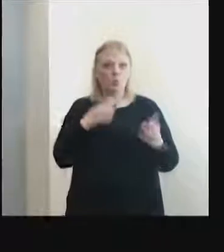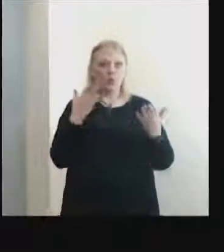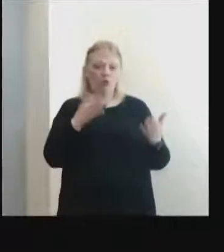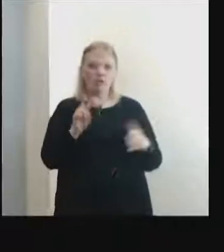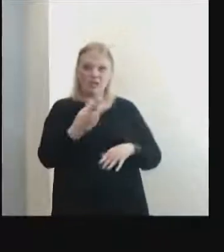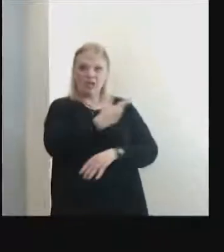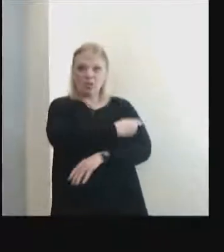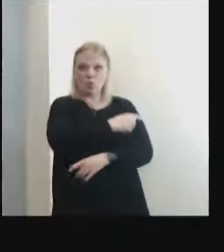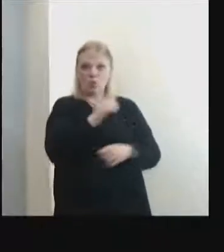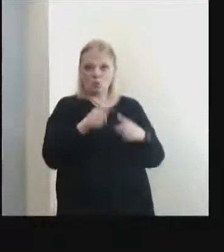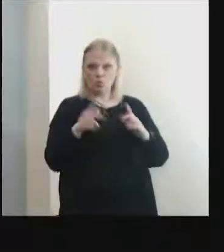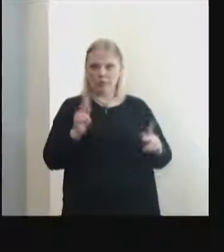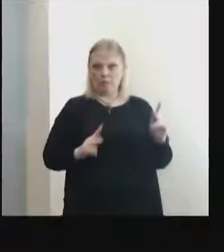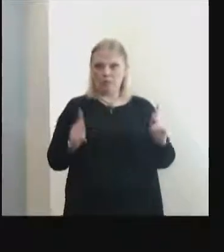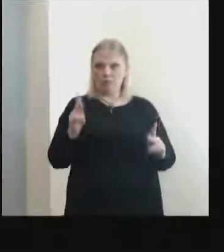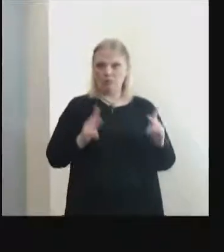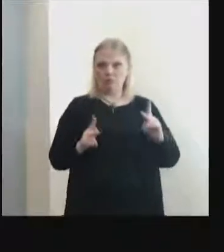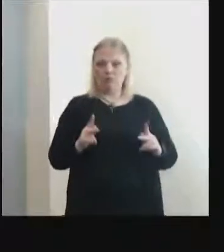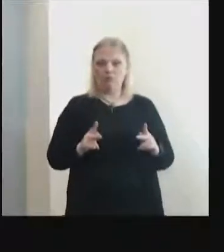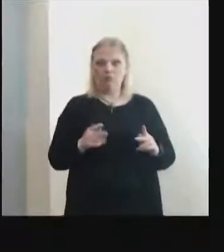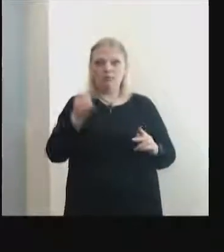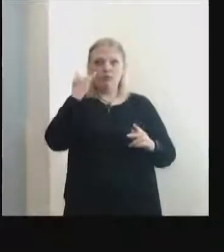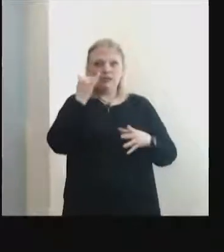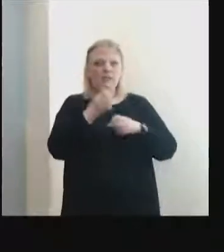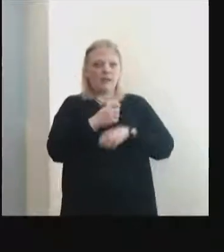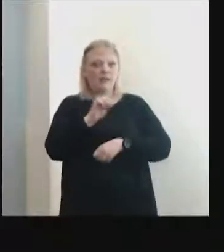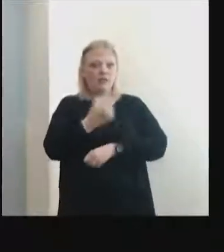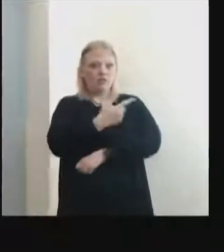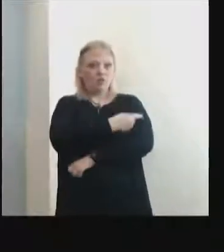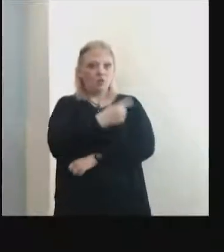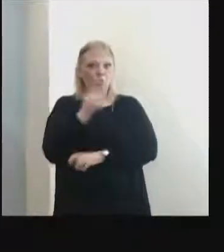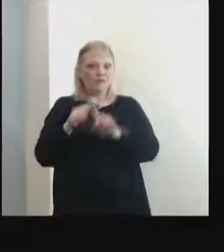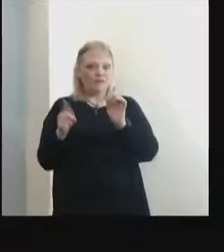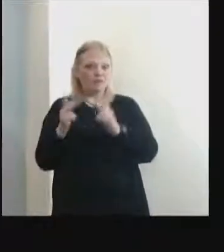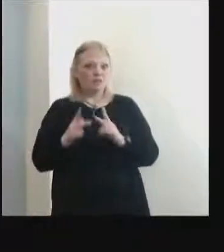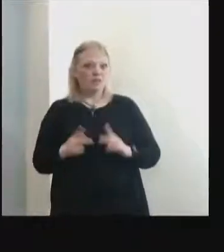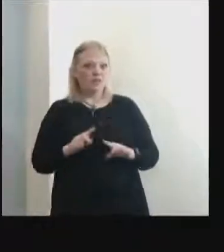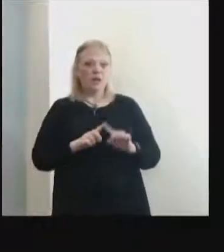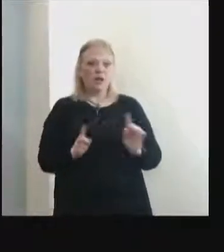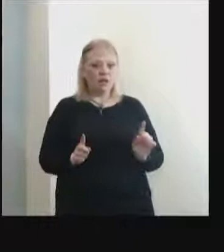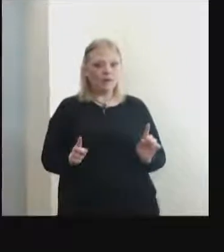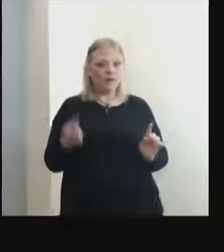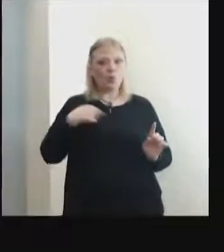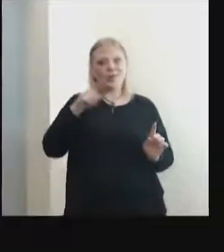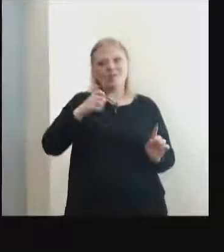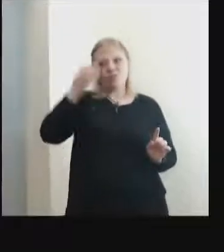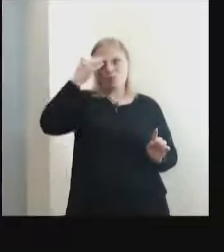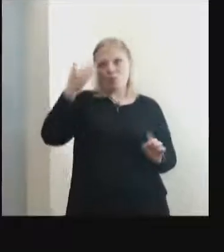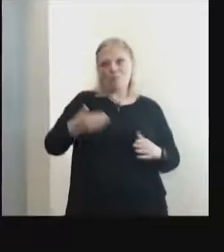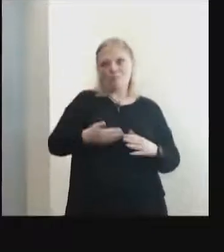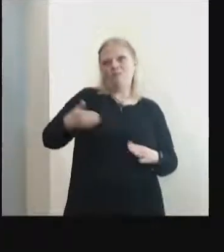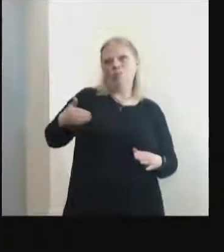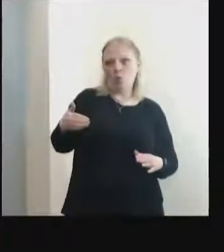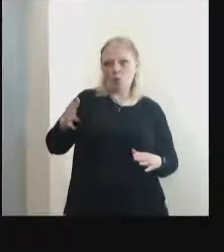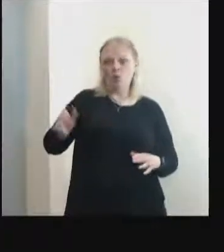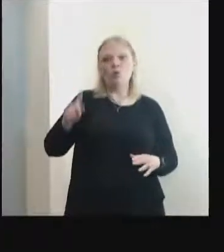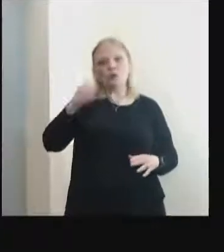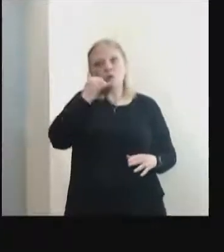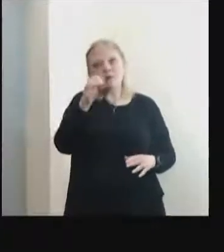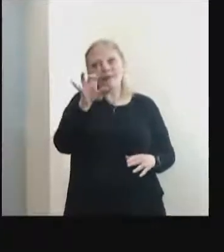second doses to individuals who may have gotten their first doses elsewhere. However, we need to know about them beforehand. So they would call